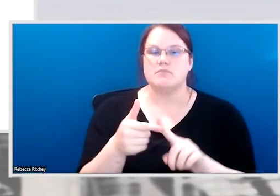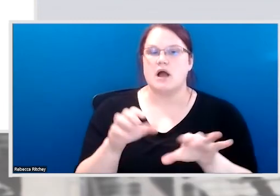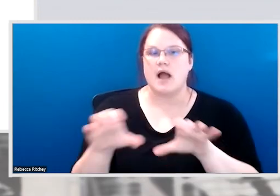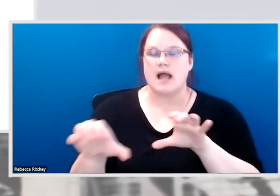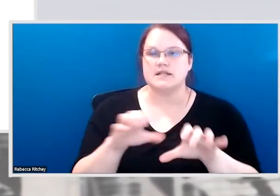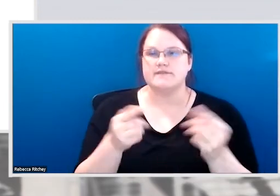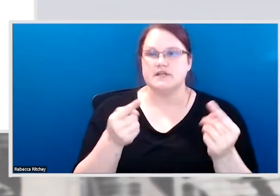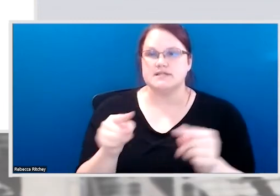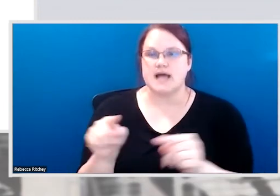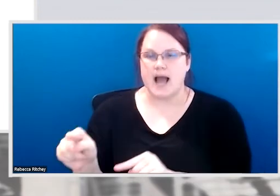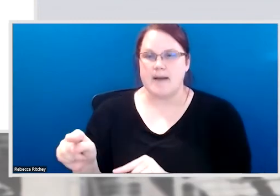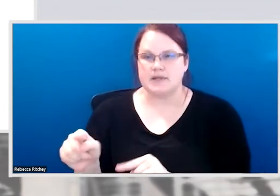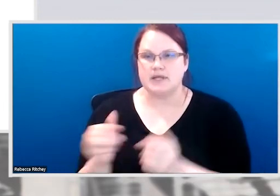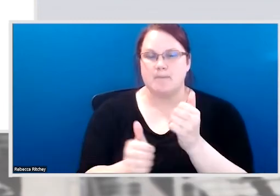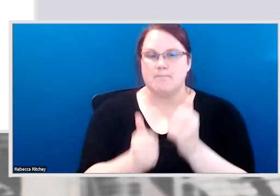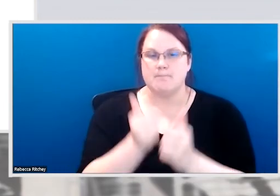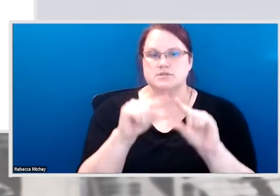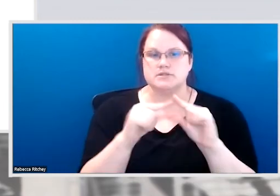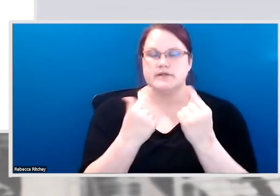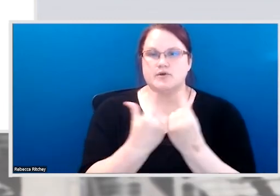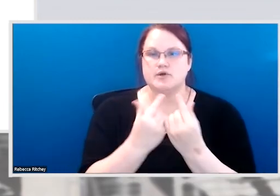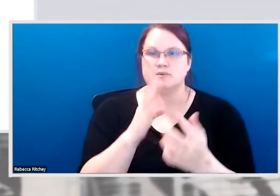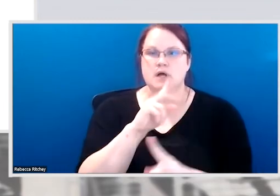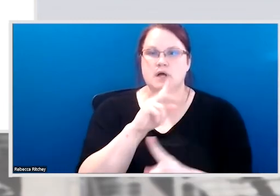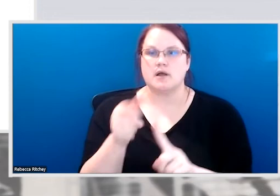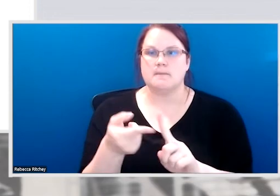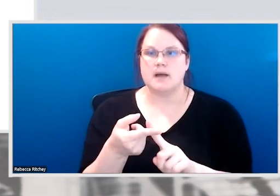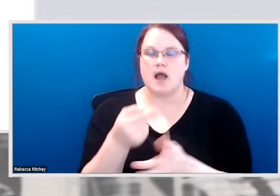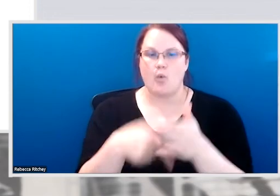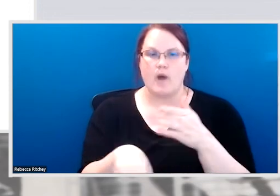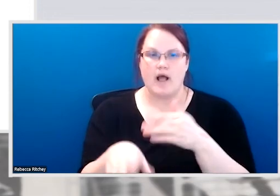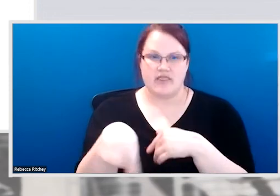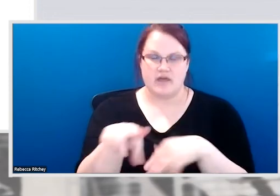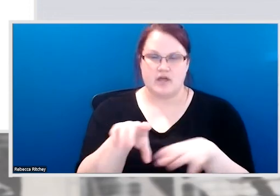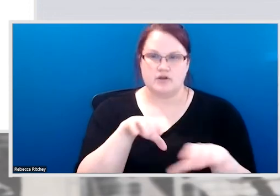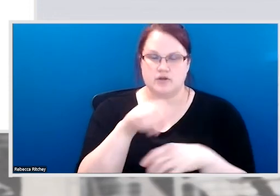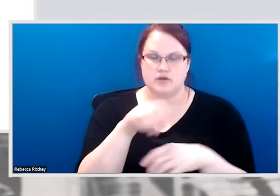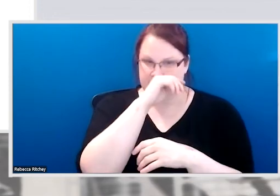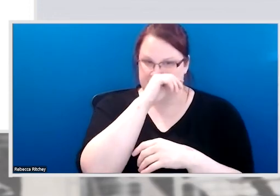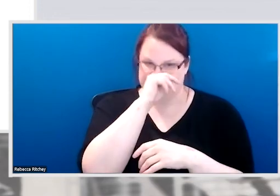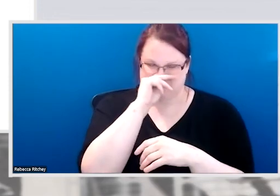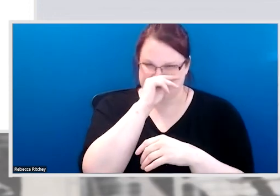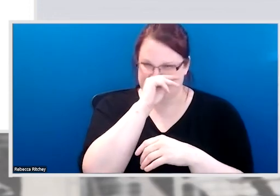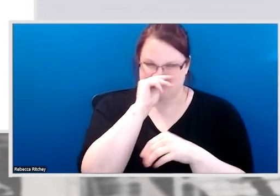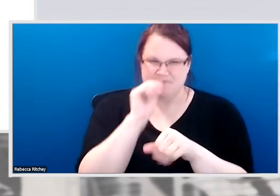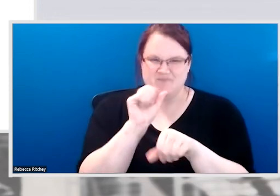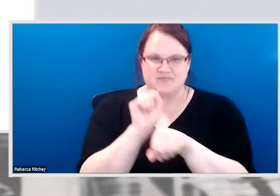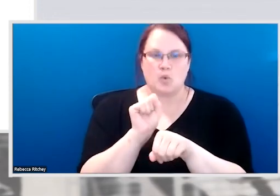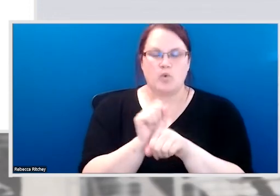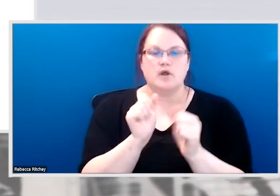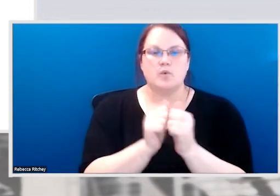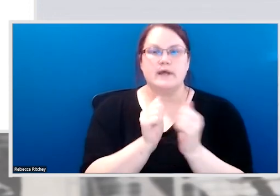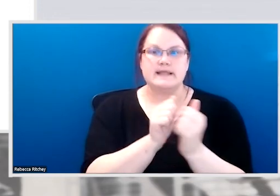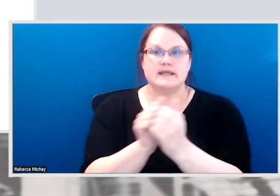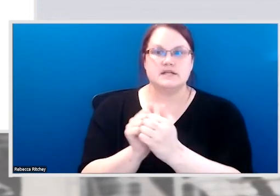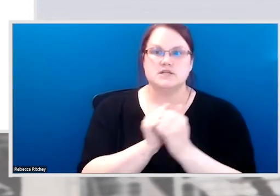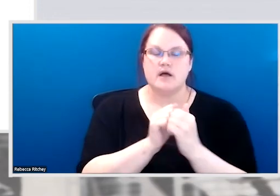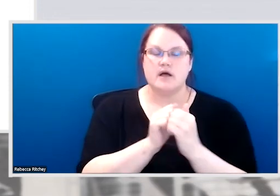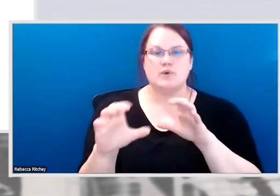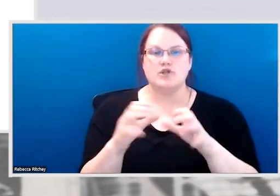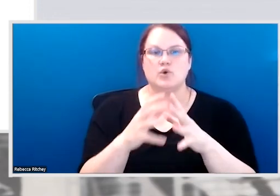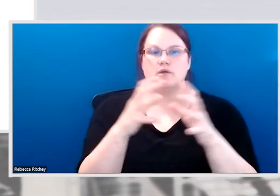the groups can talk about what they're doing and work with each other. We do a lot of informational webinars with